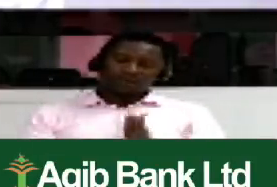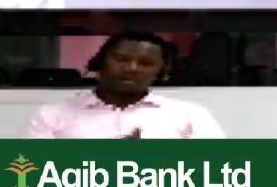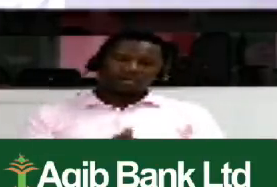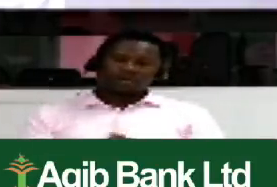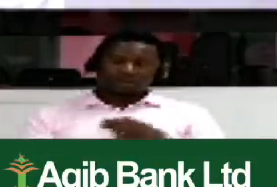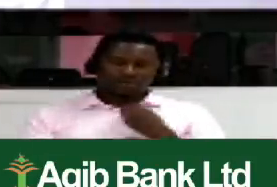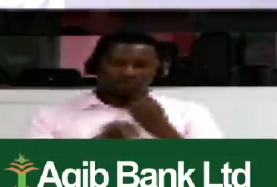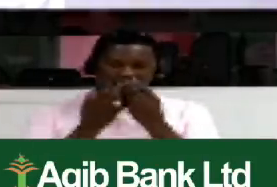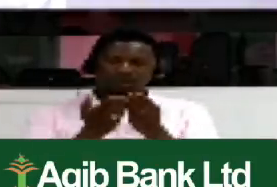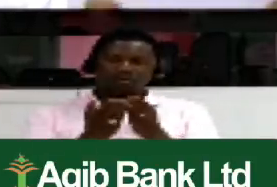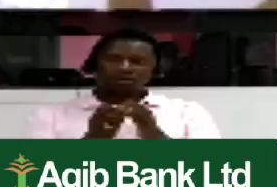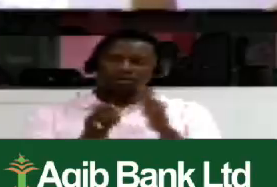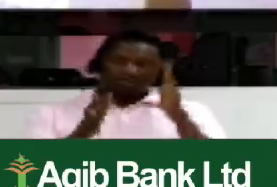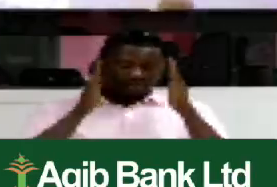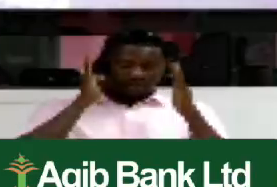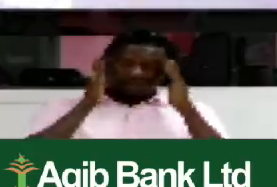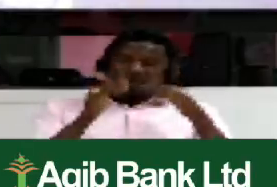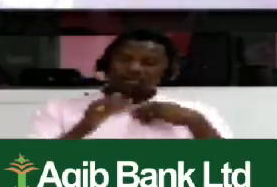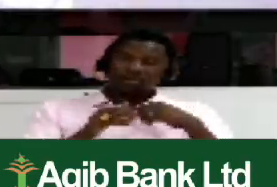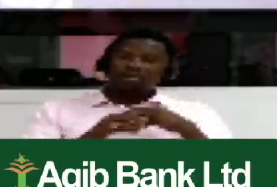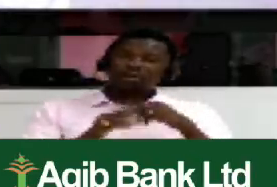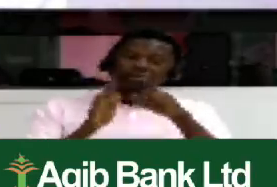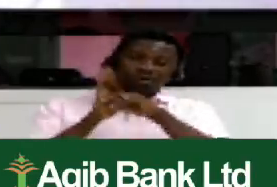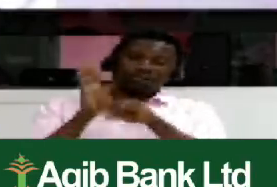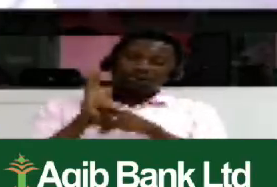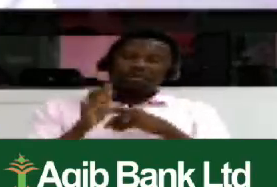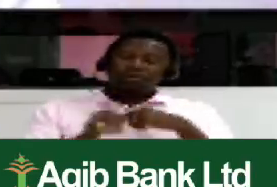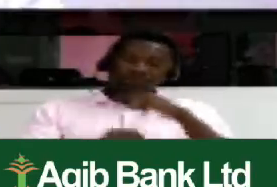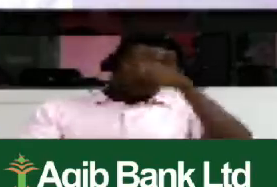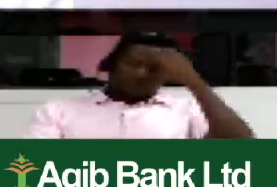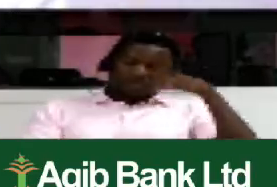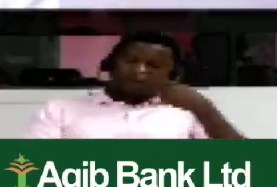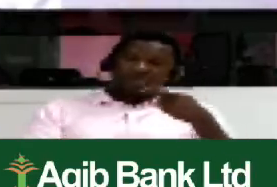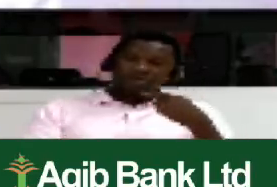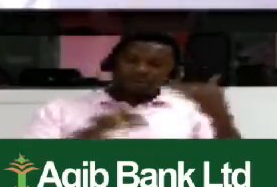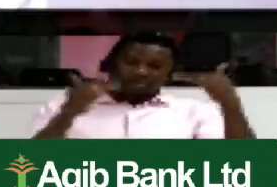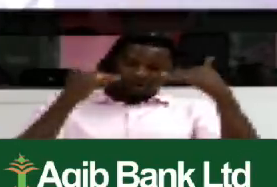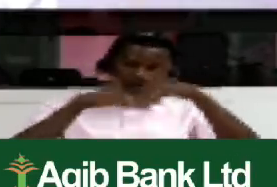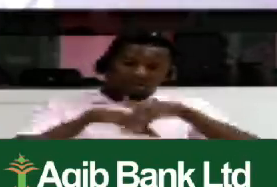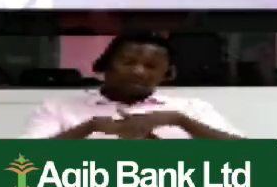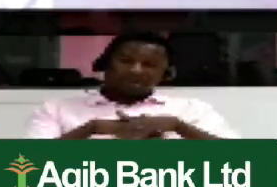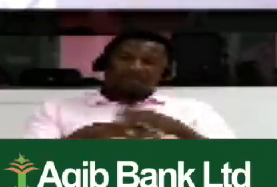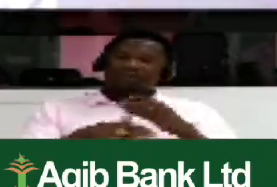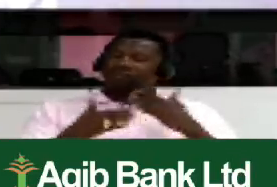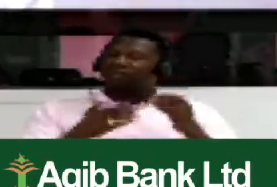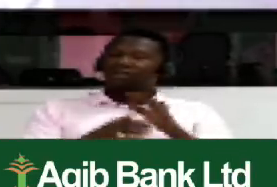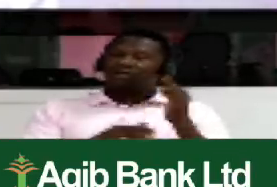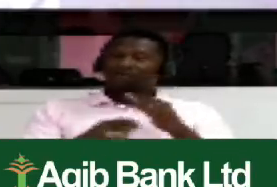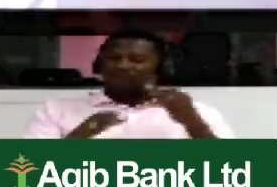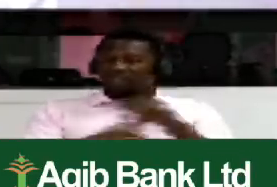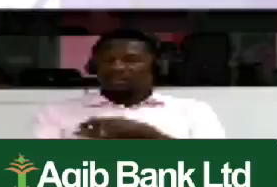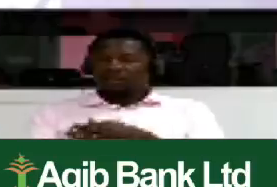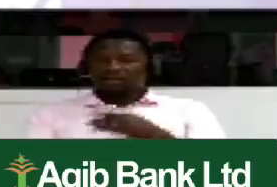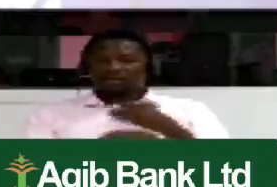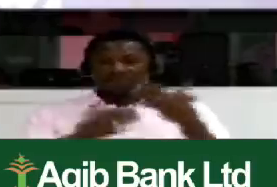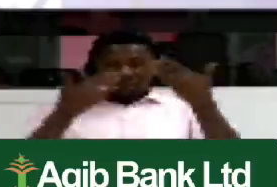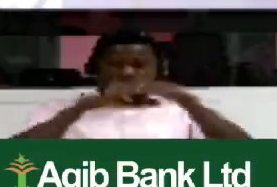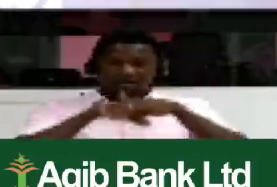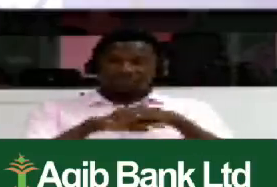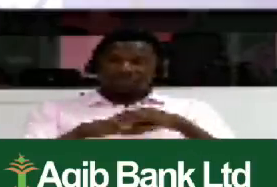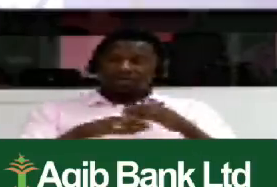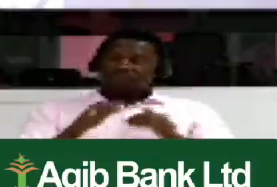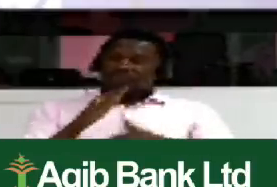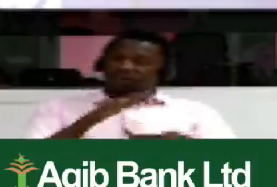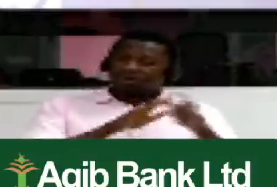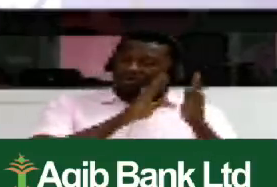with my project. I always work during the night, very late at the night, and I go to sleep by 5 or 6 a.m. in the morning.